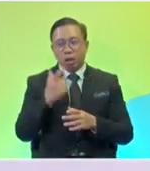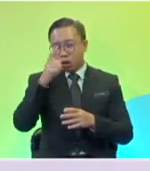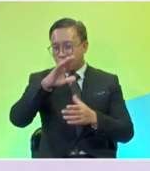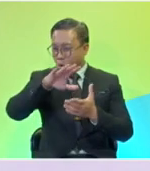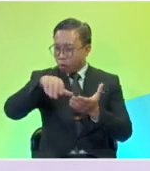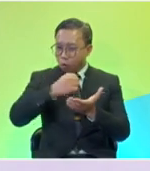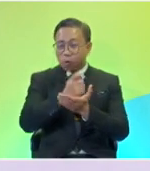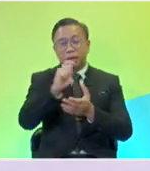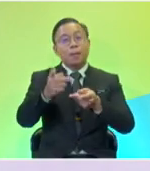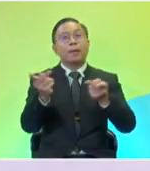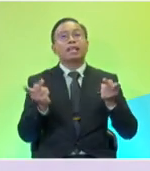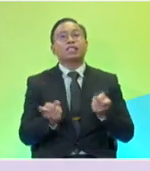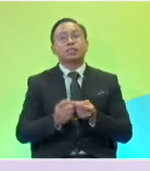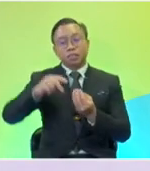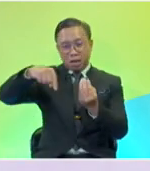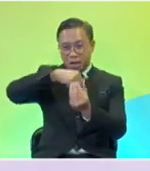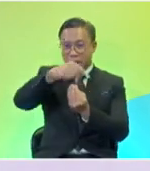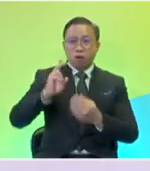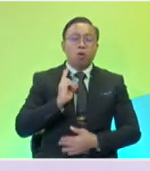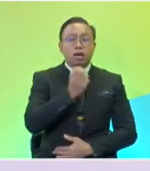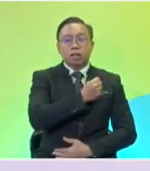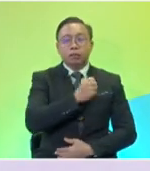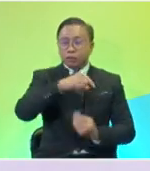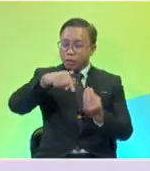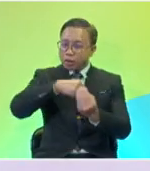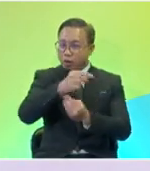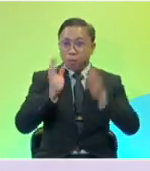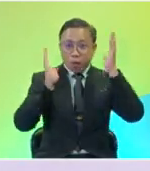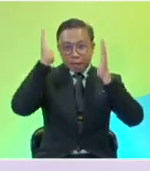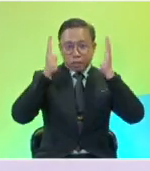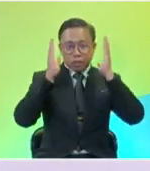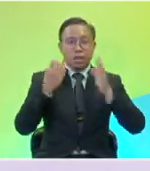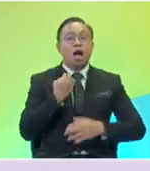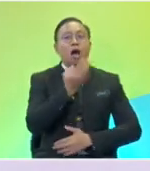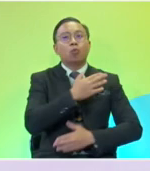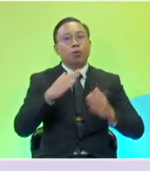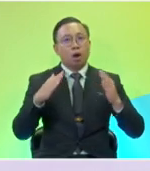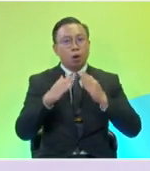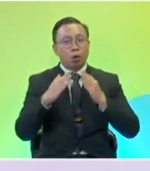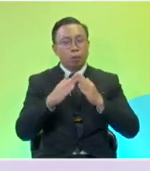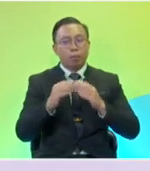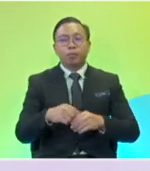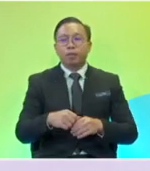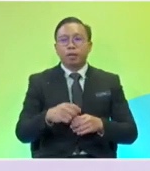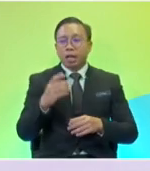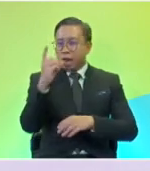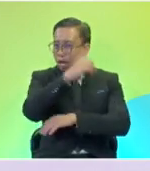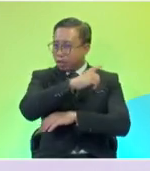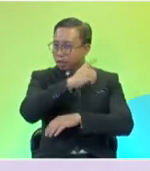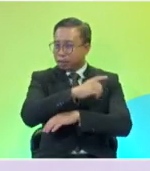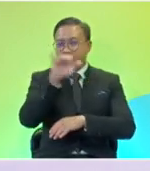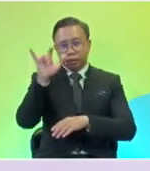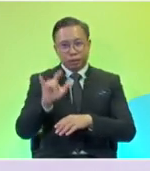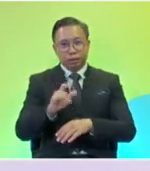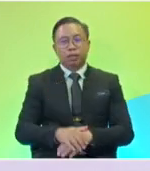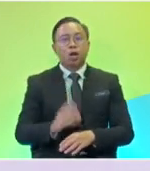the places around us, around Malaysia, around our home, you know, things that we do on a daily basis at these places. Yes.